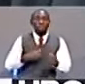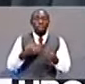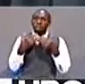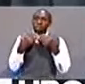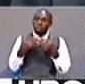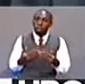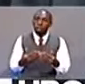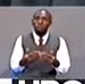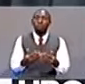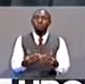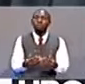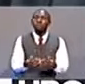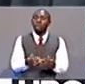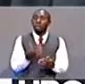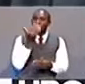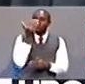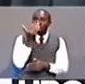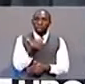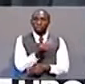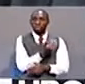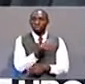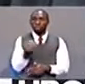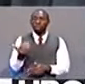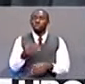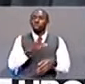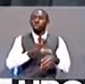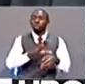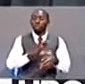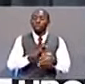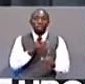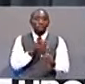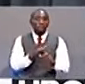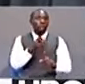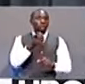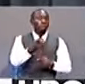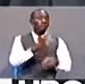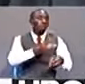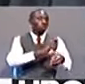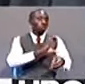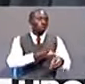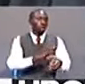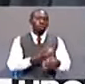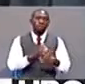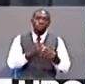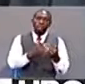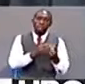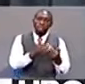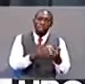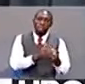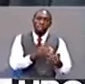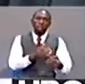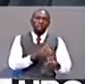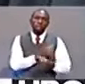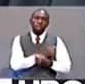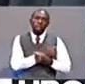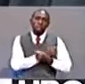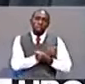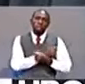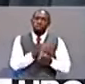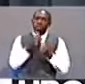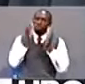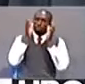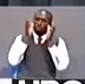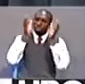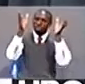of Kampala Archdiocese at this point in time for the care and the love they have offered the Archbishop